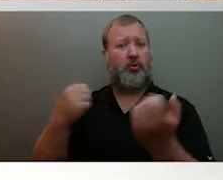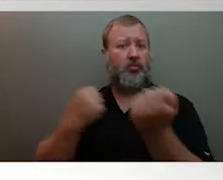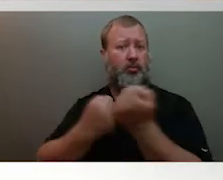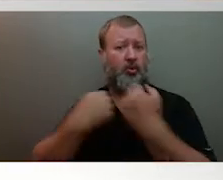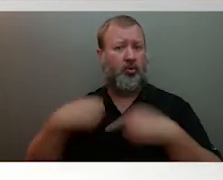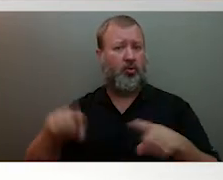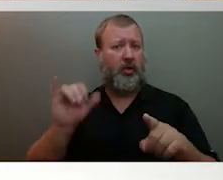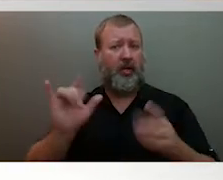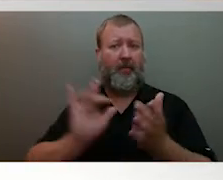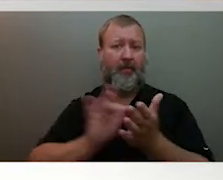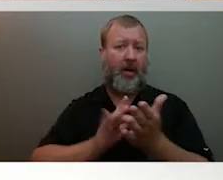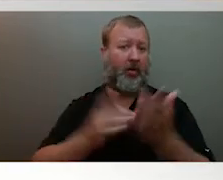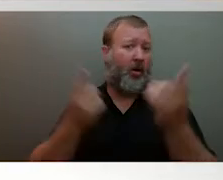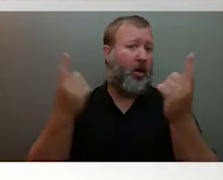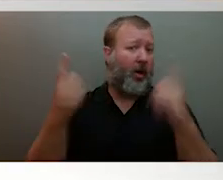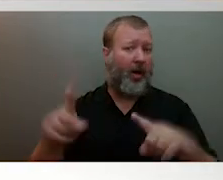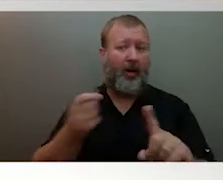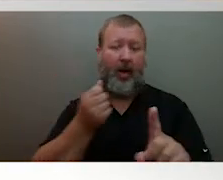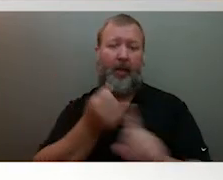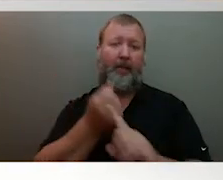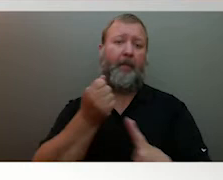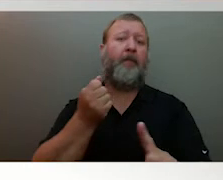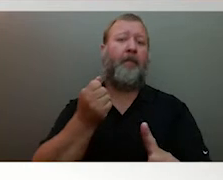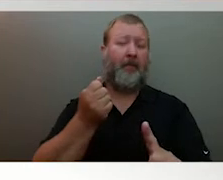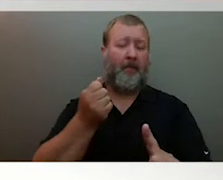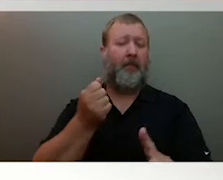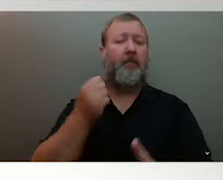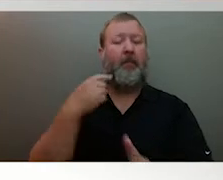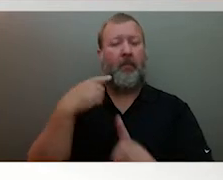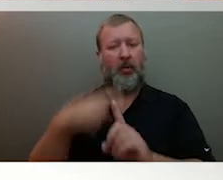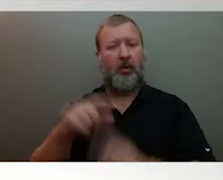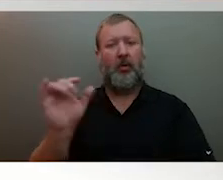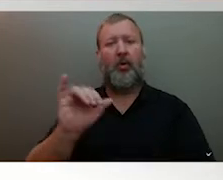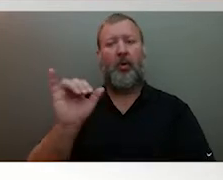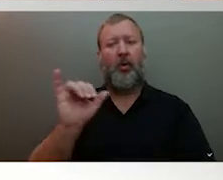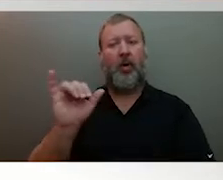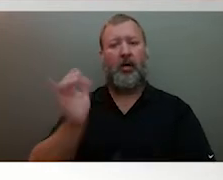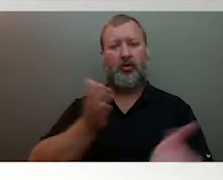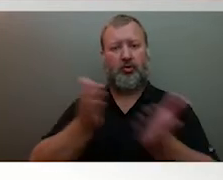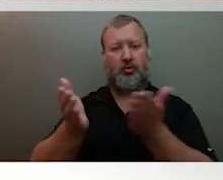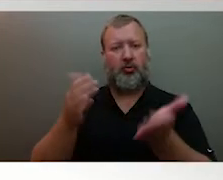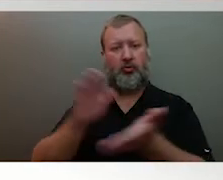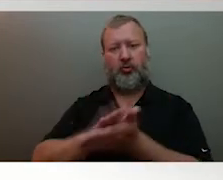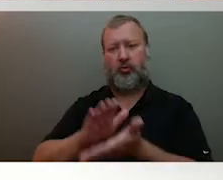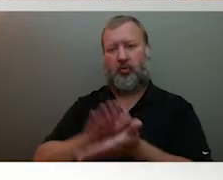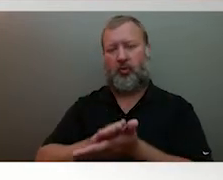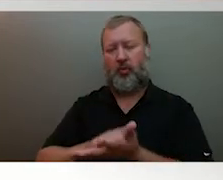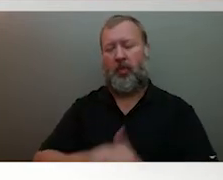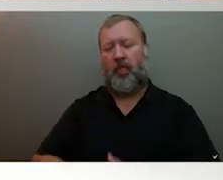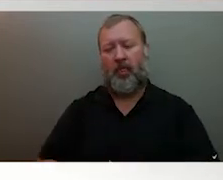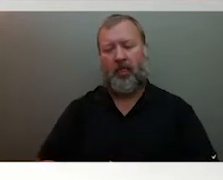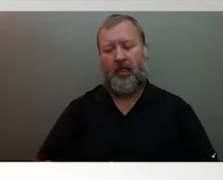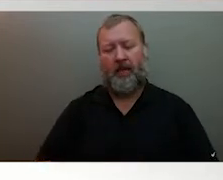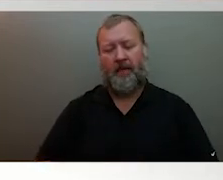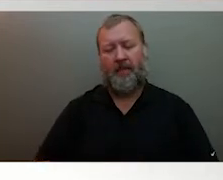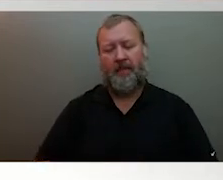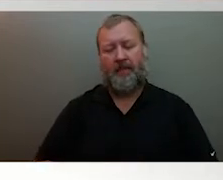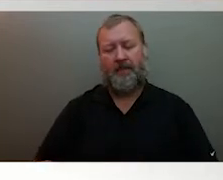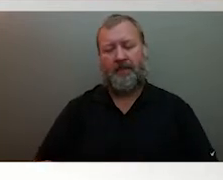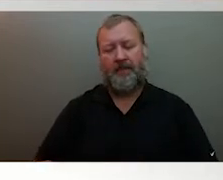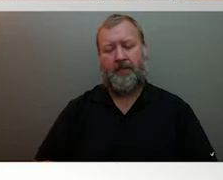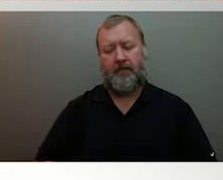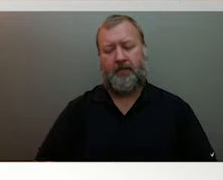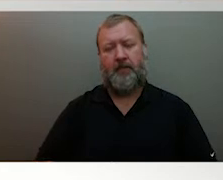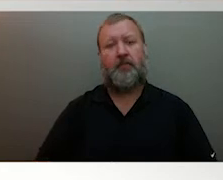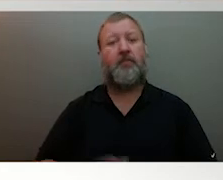medical flare-ups or during their medical situation, as well as receive services from the school. There's also